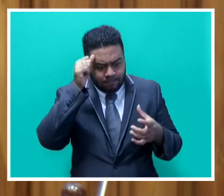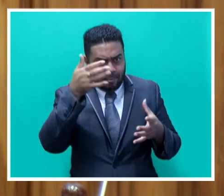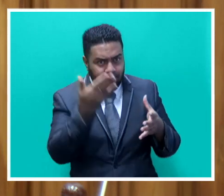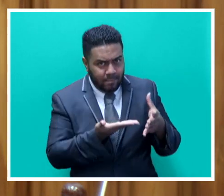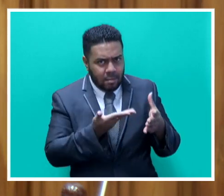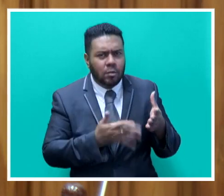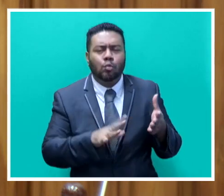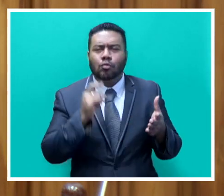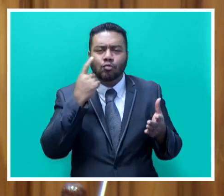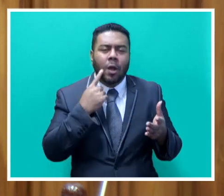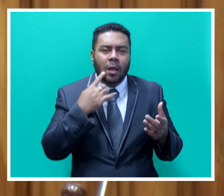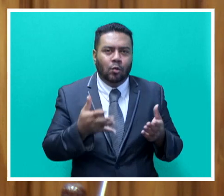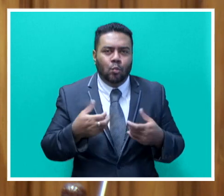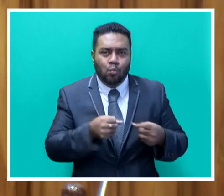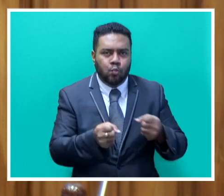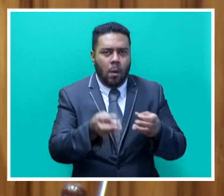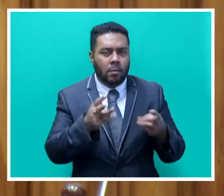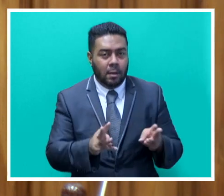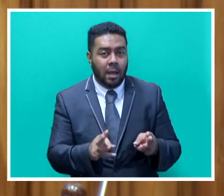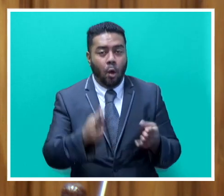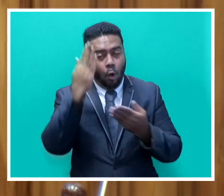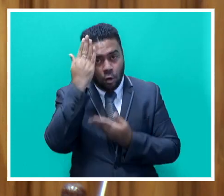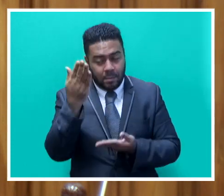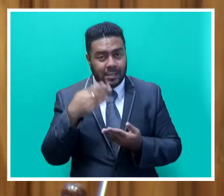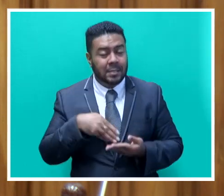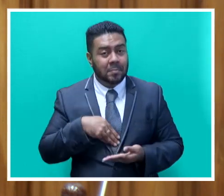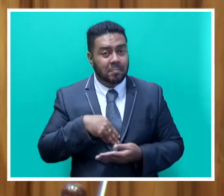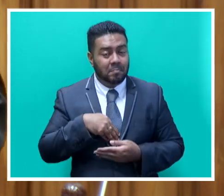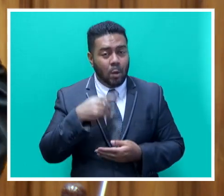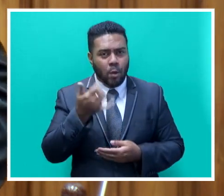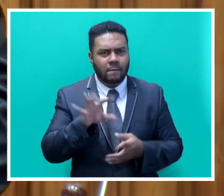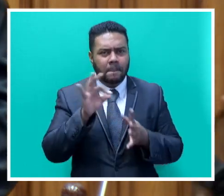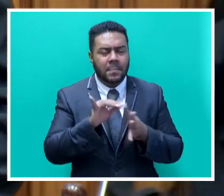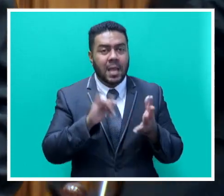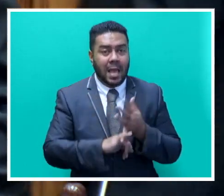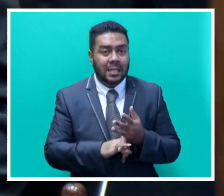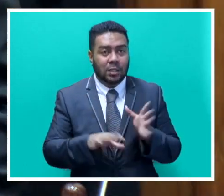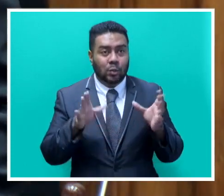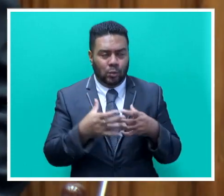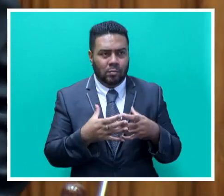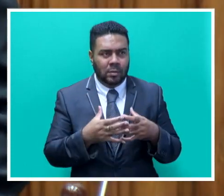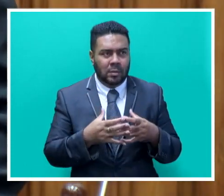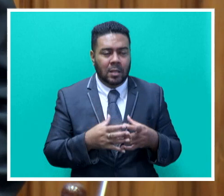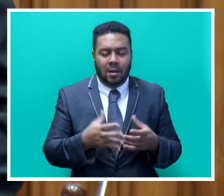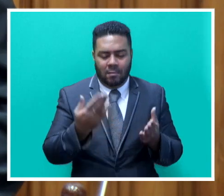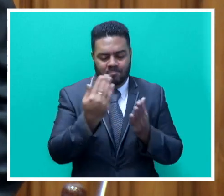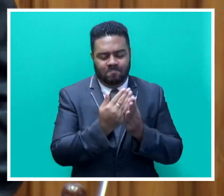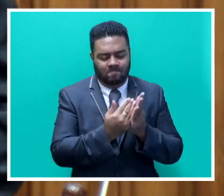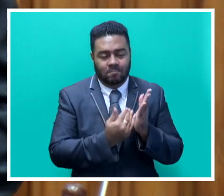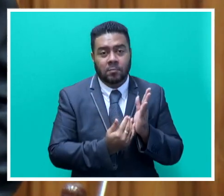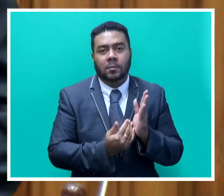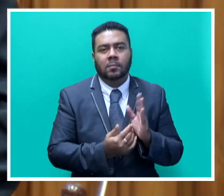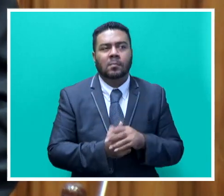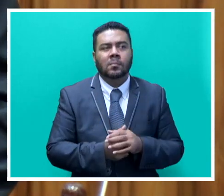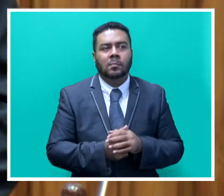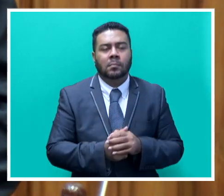maneuver through this response. Honourable Speaker, we also have a permanent secretaries group that runs a detailed, comprehensive